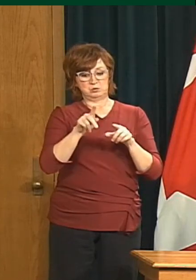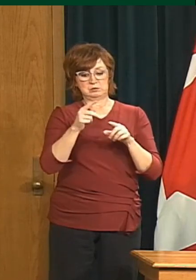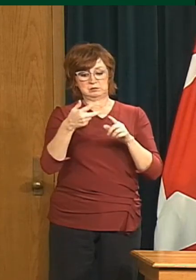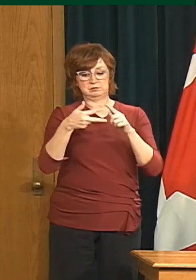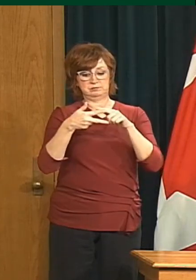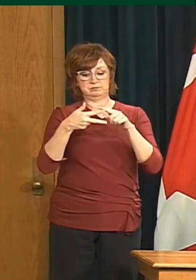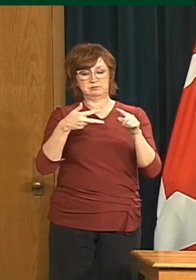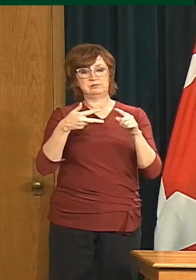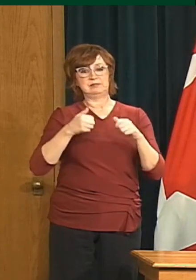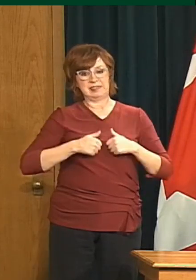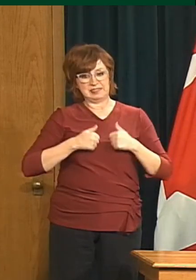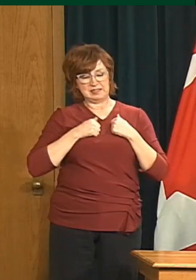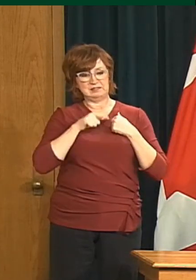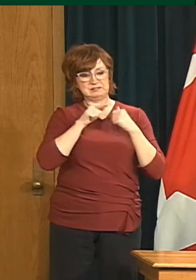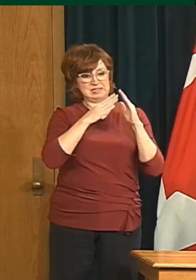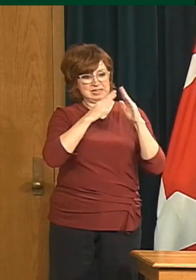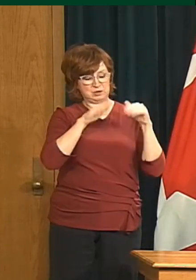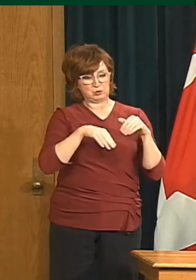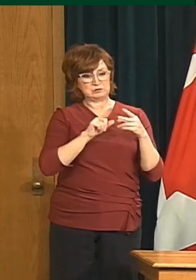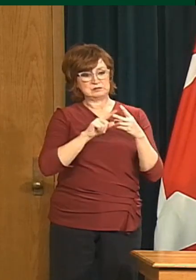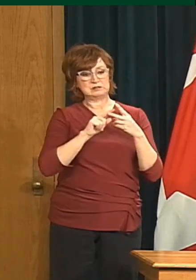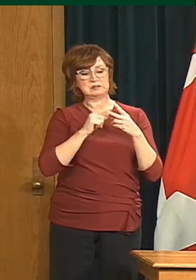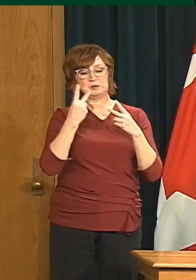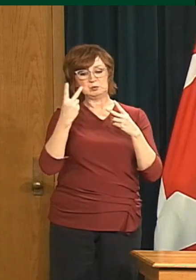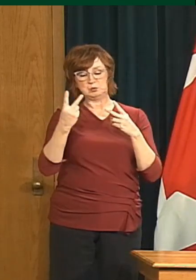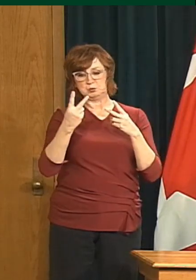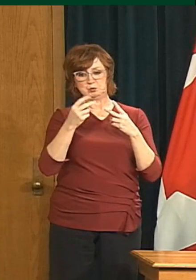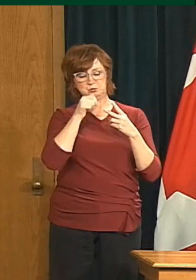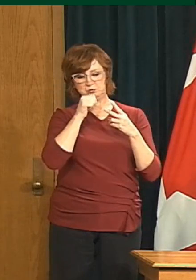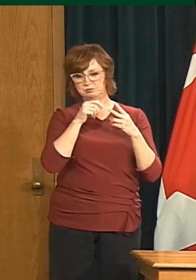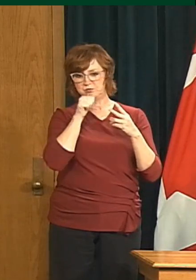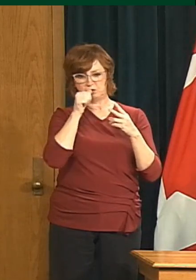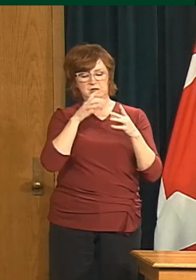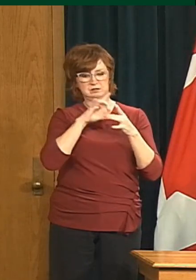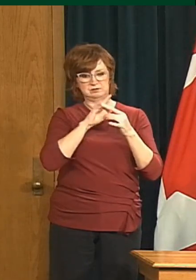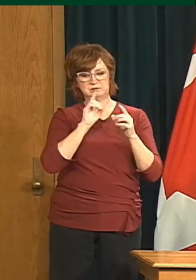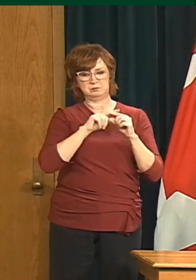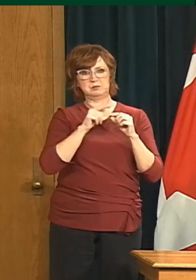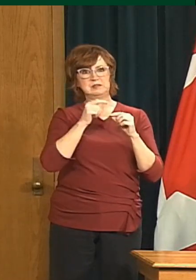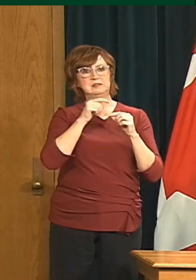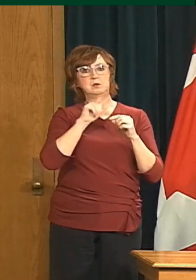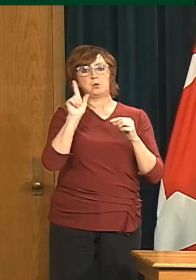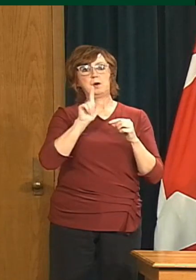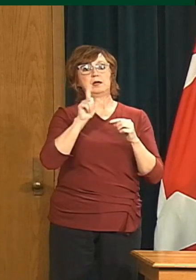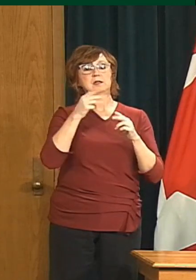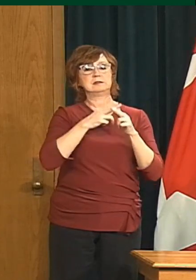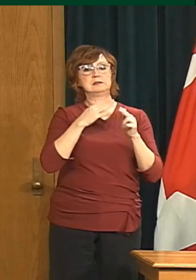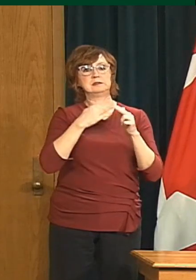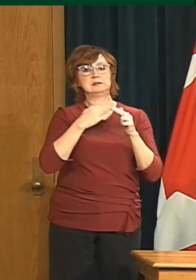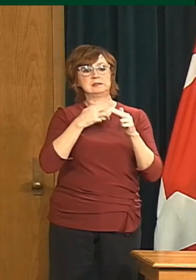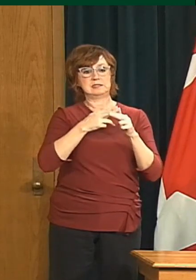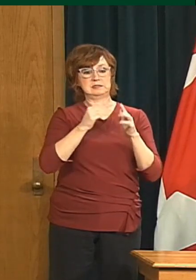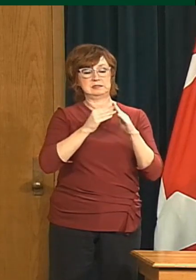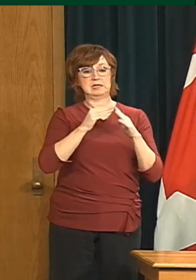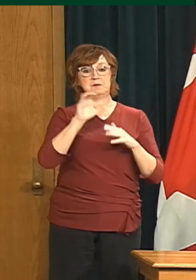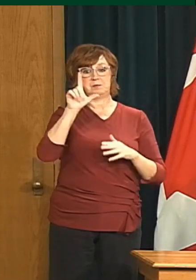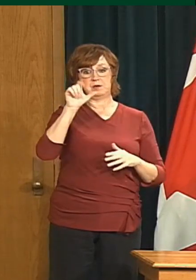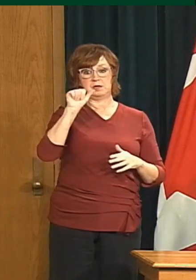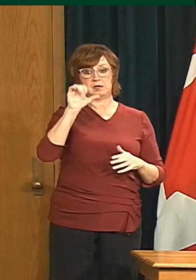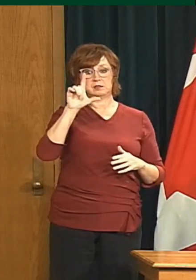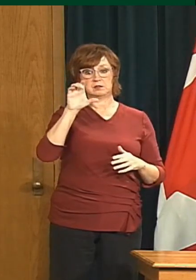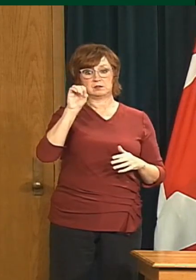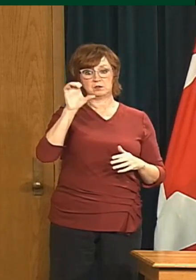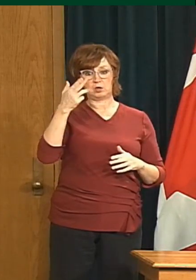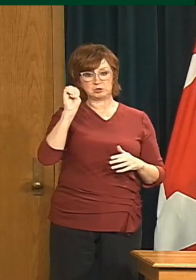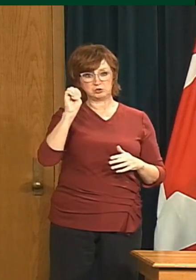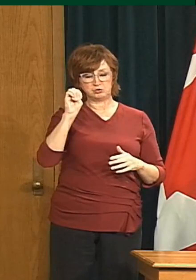facility. So we have an outbreak situation in the Losh, which again is being actively managed by the medical health officers and public